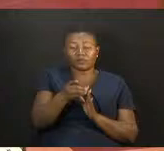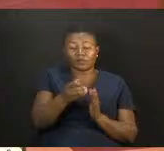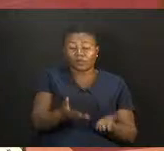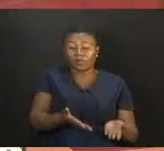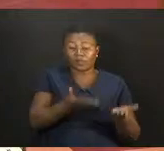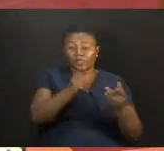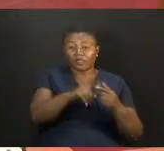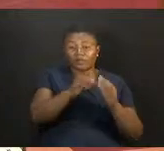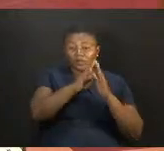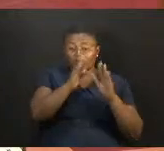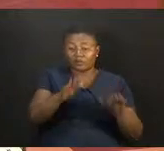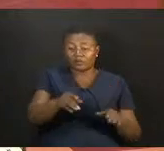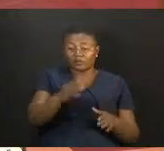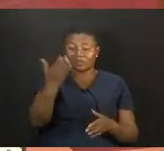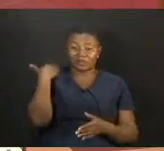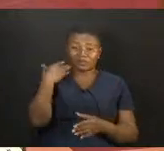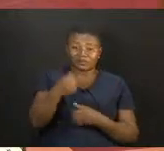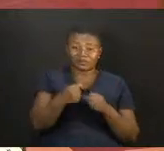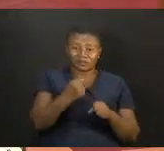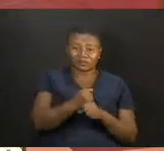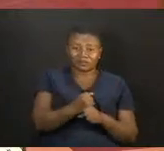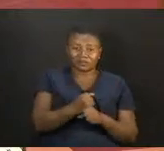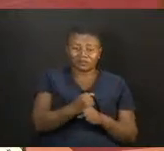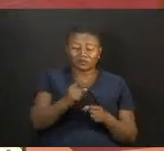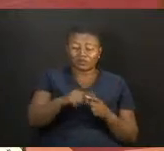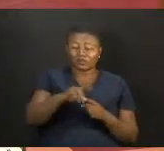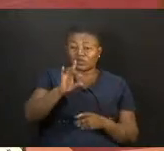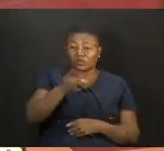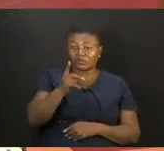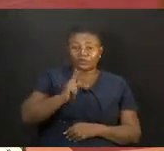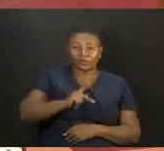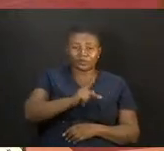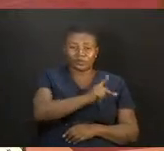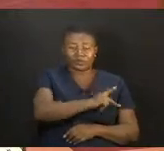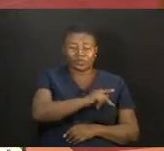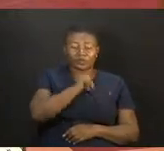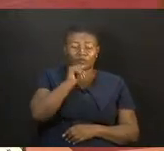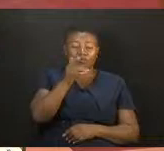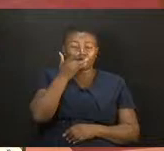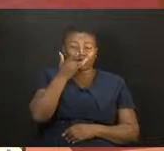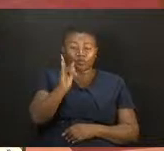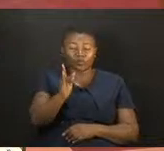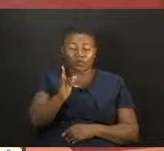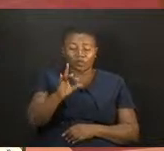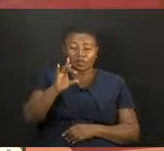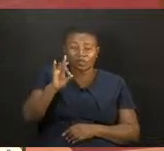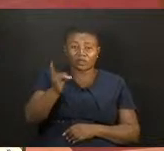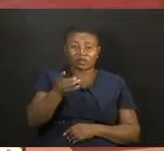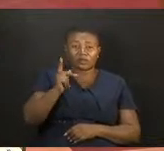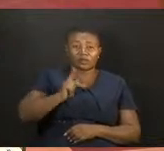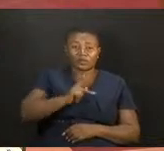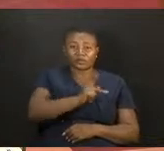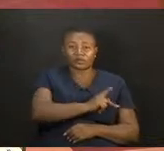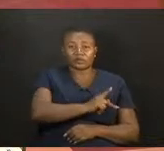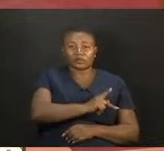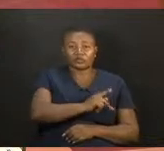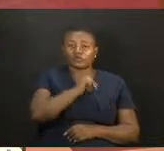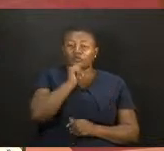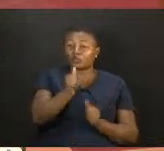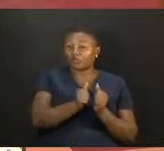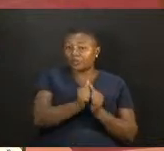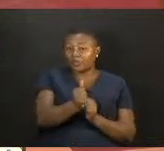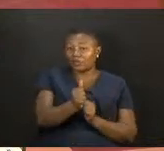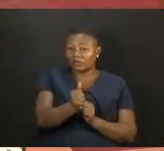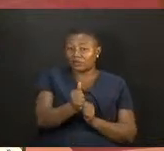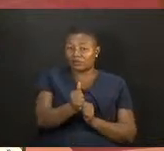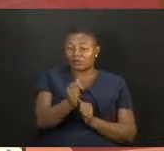this House last year, to the 8th Parliament. Unfortunately, the 8th Parliament was unable to pass it.